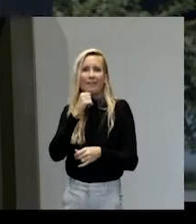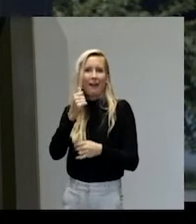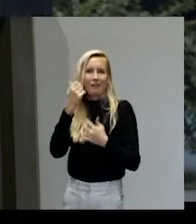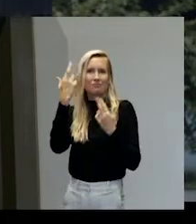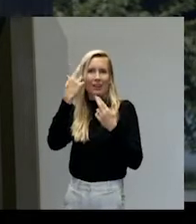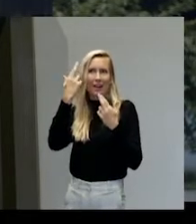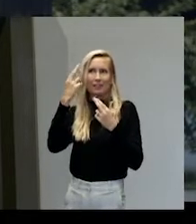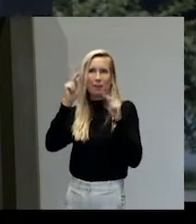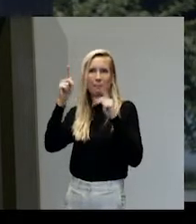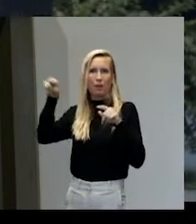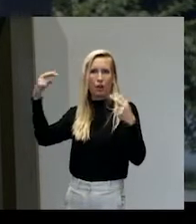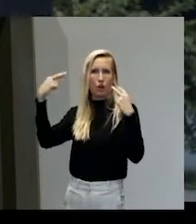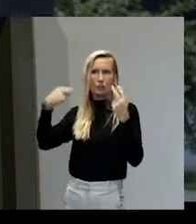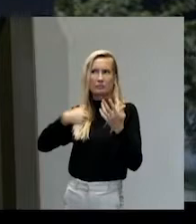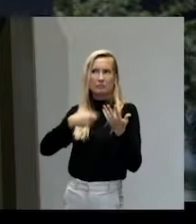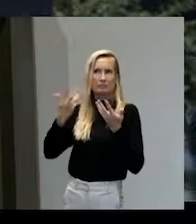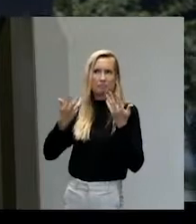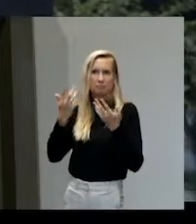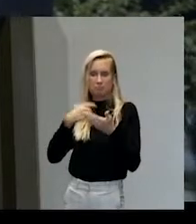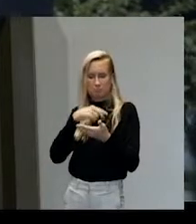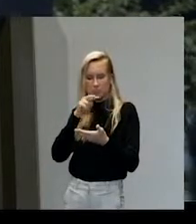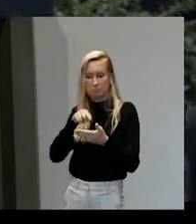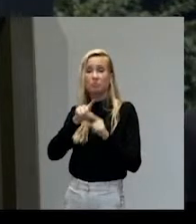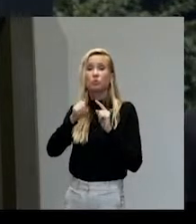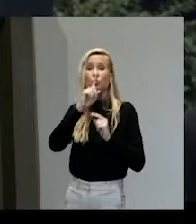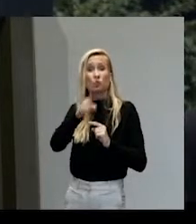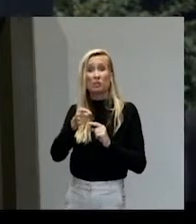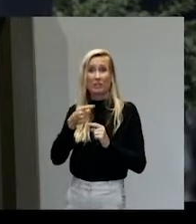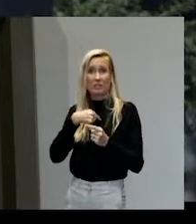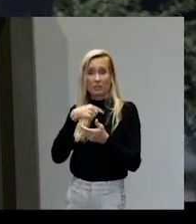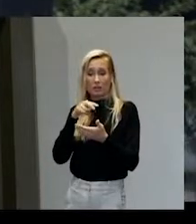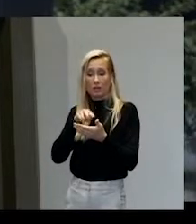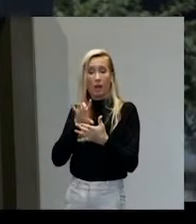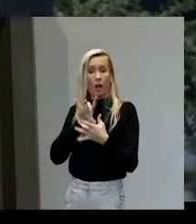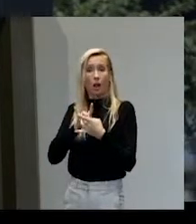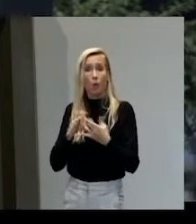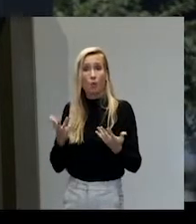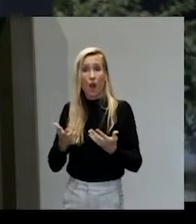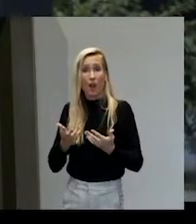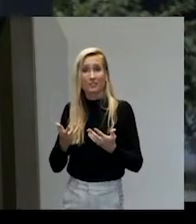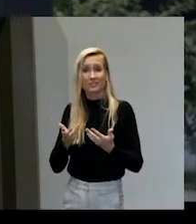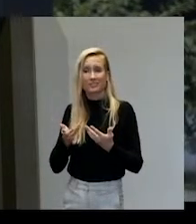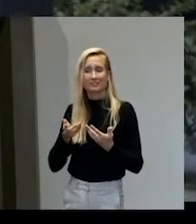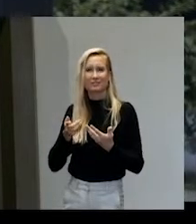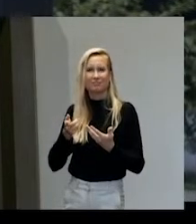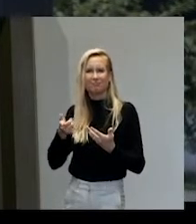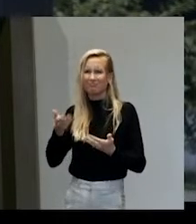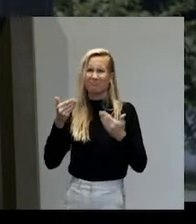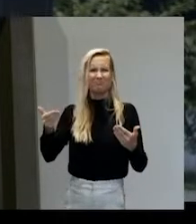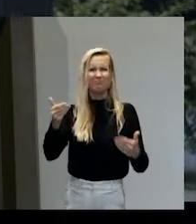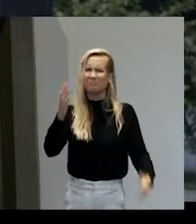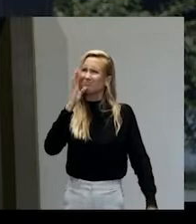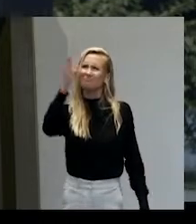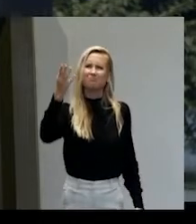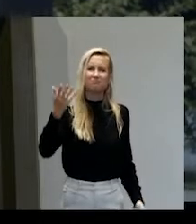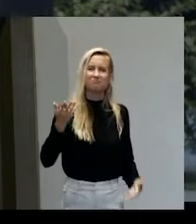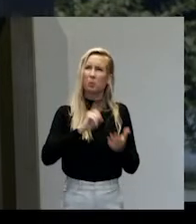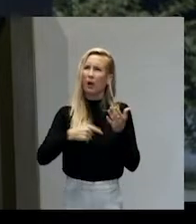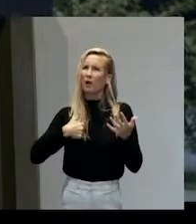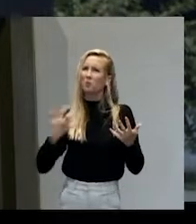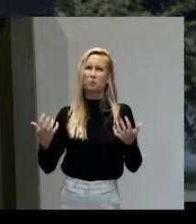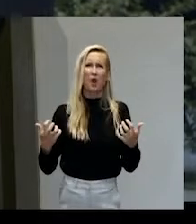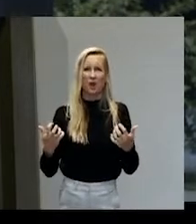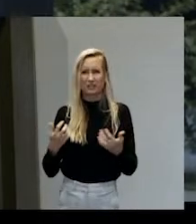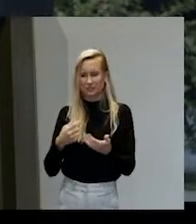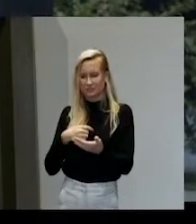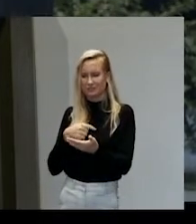is probably where I connect the most with Jack. That and loving computers, but I don't think that's a big part of the